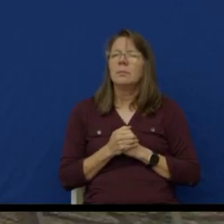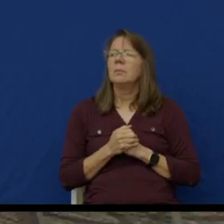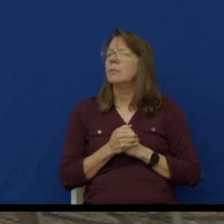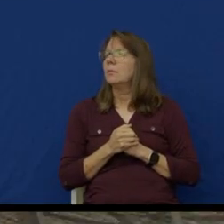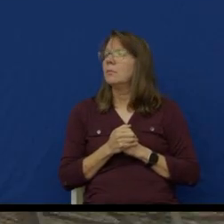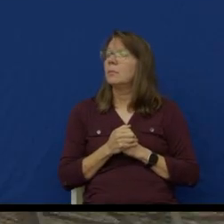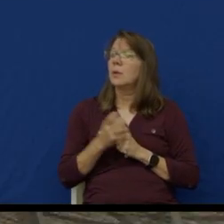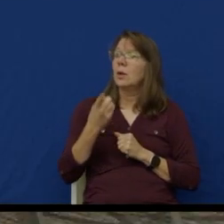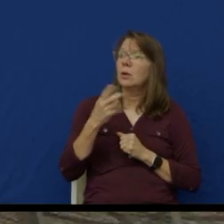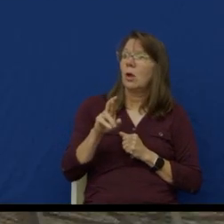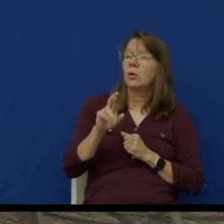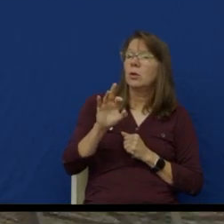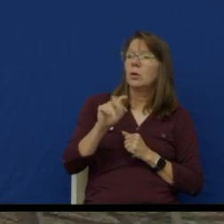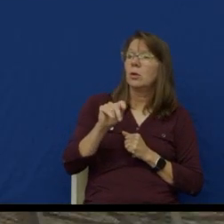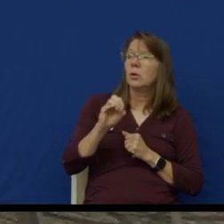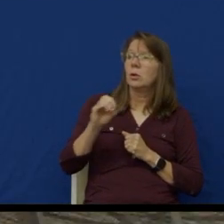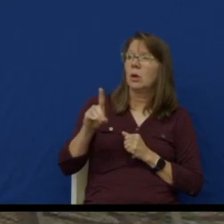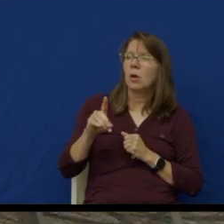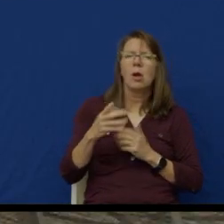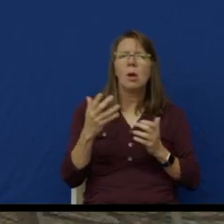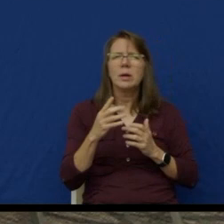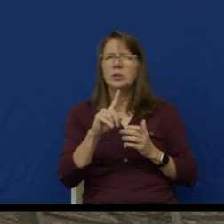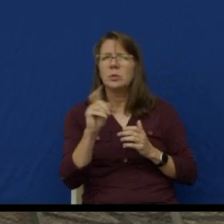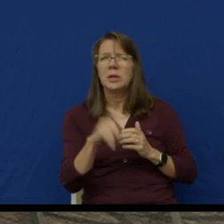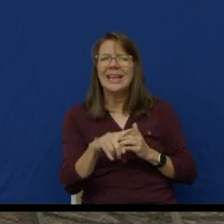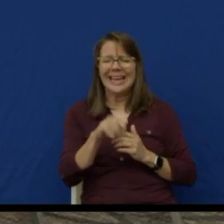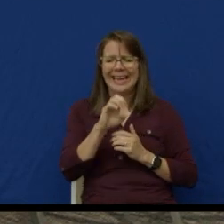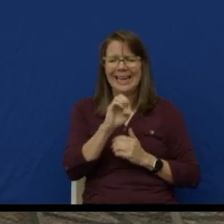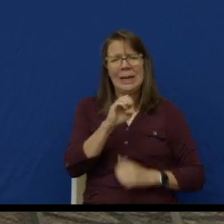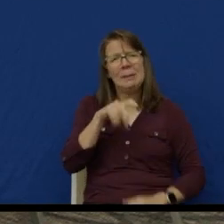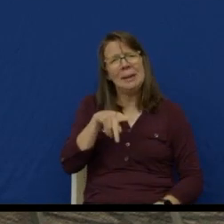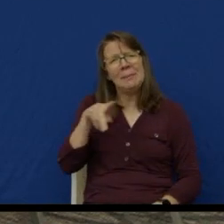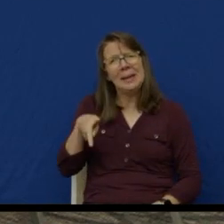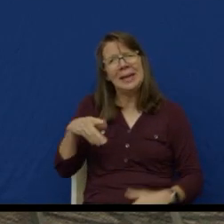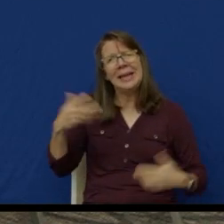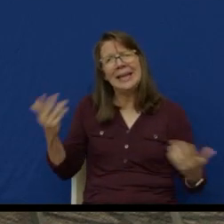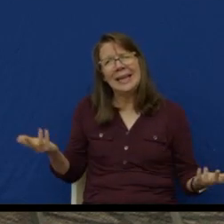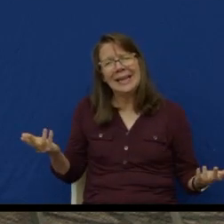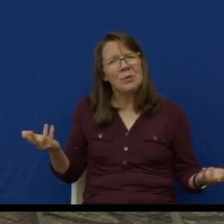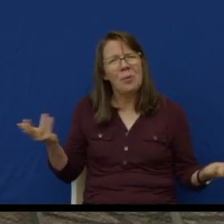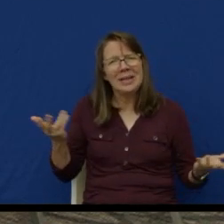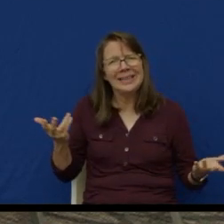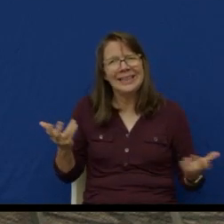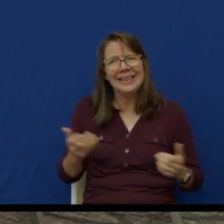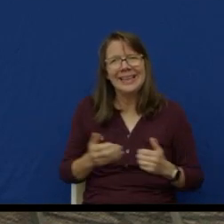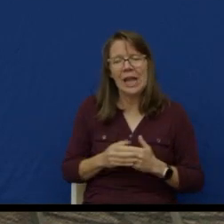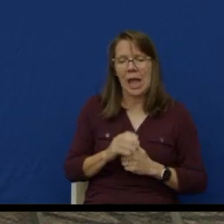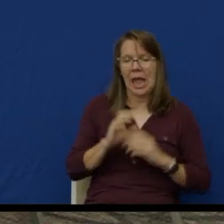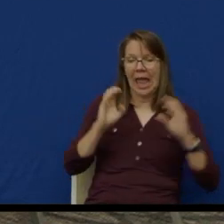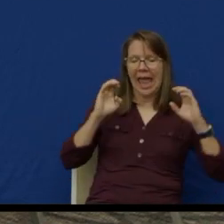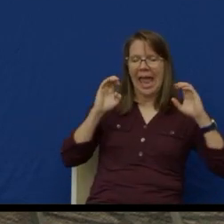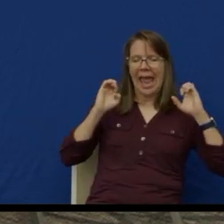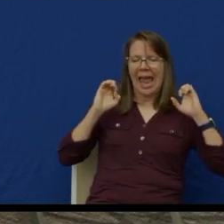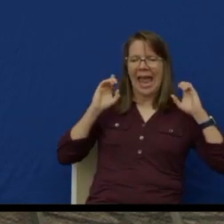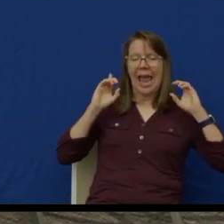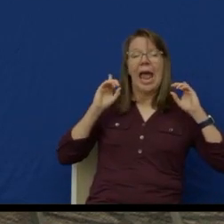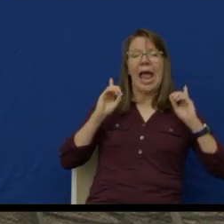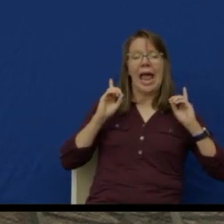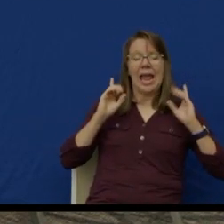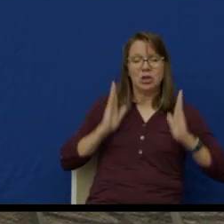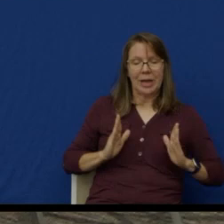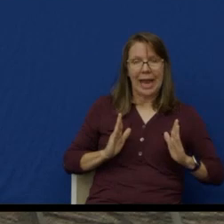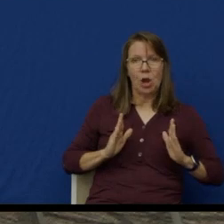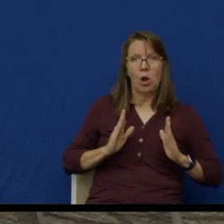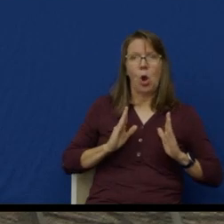Yes, Dr. Just Todd. 2 quick questions. What's EPP? Ed preparation programs. Educator preparation programs,